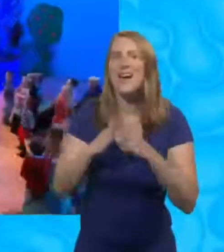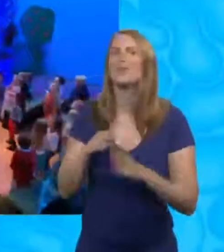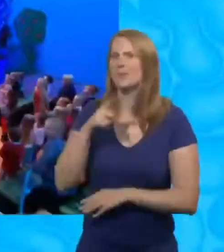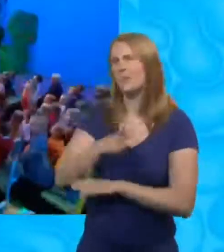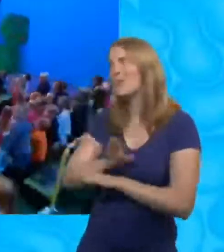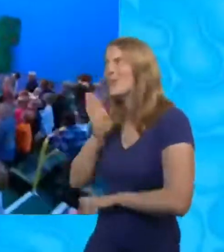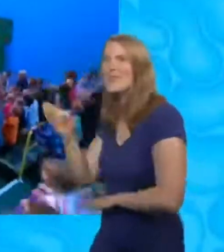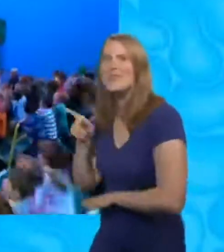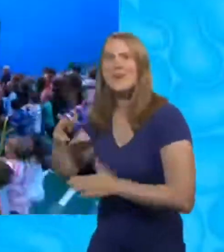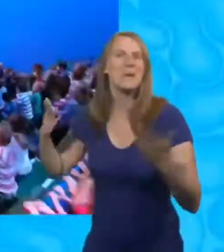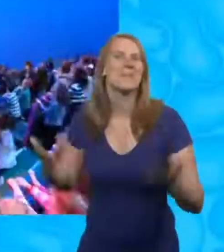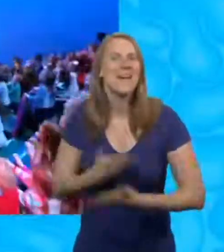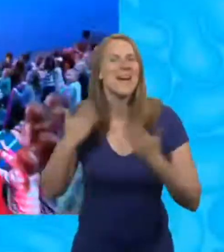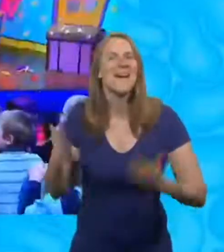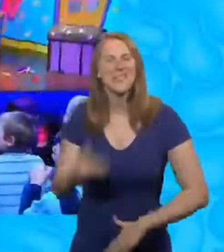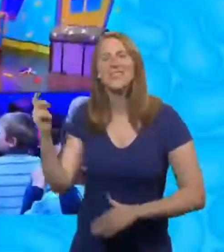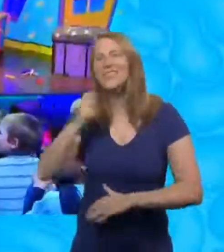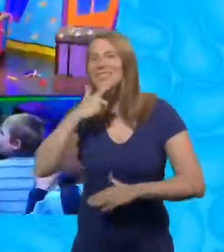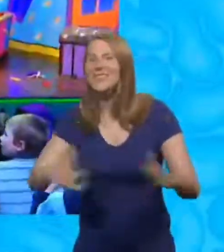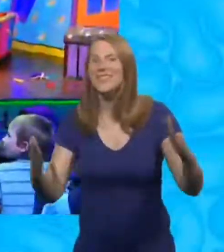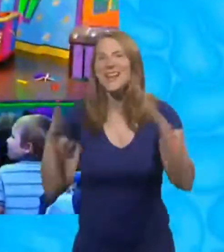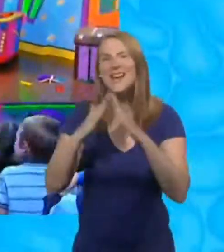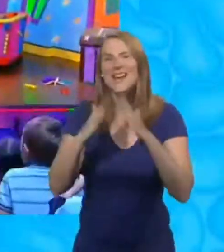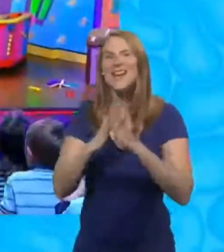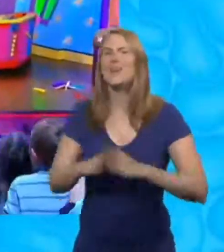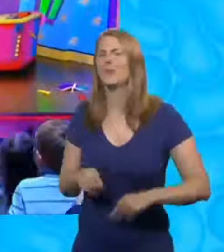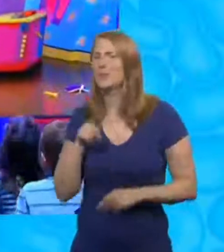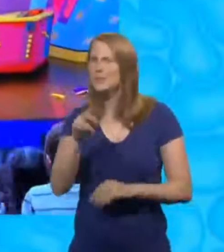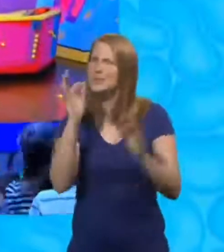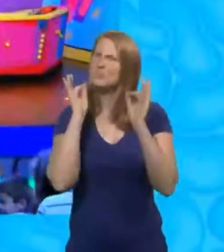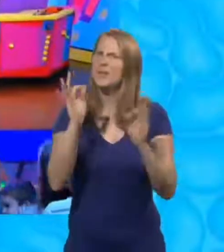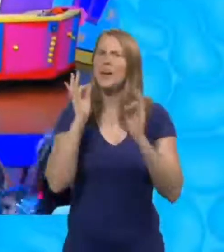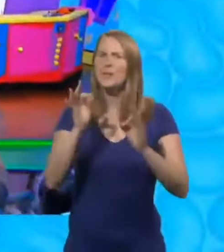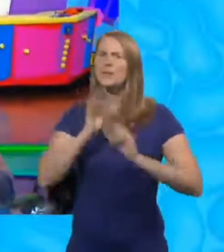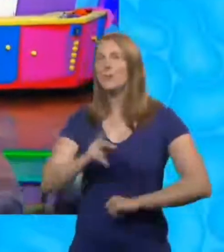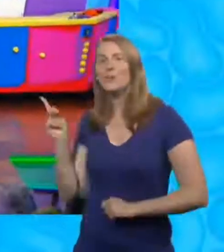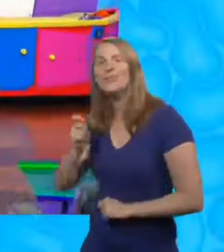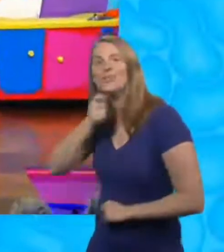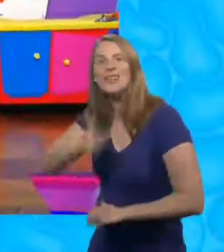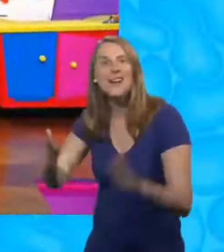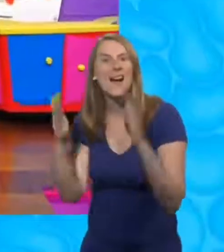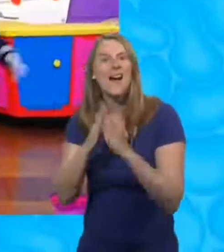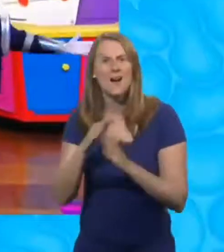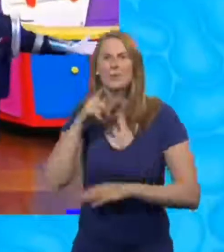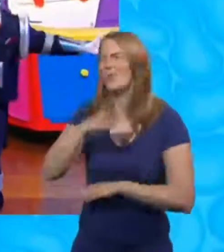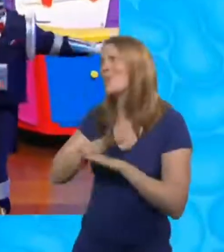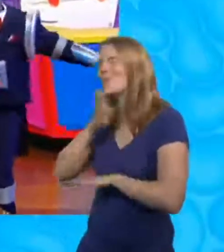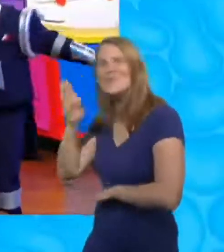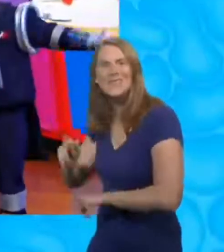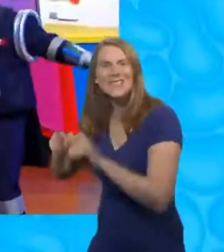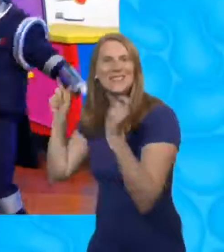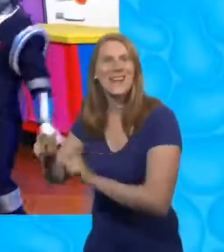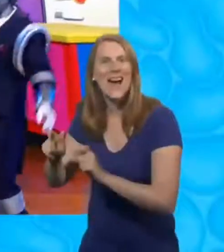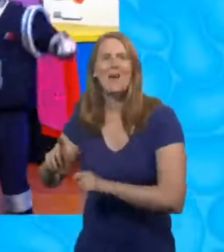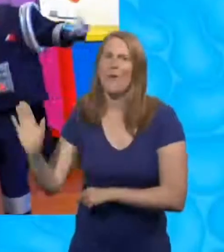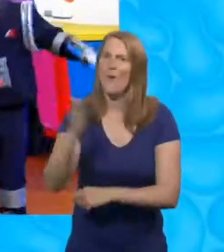you want to play in. A Justin time. You're my special guest today. A Justin time. This place you want to stay in. Everybody's